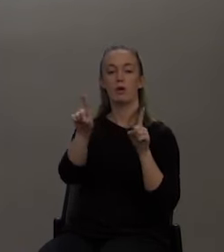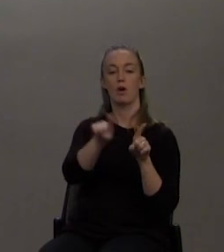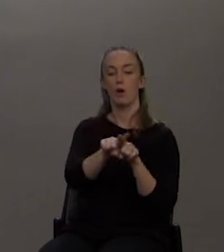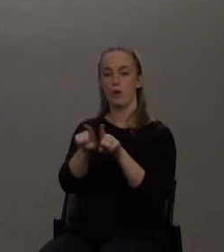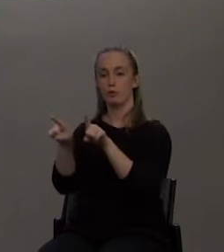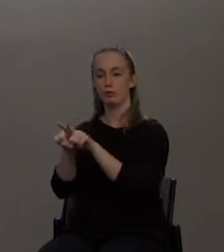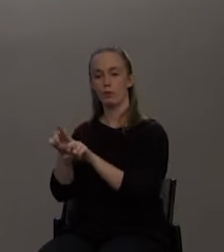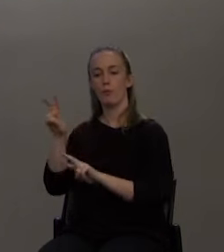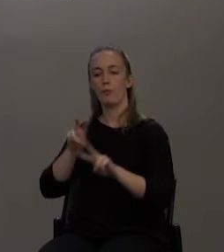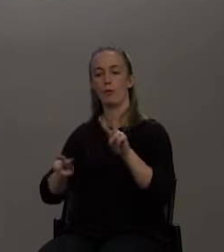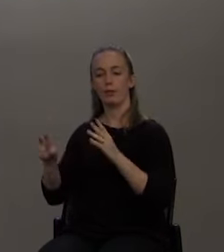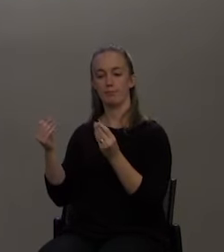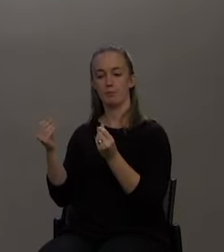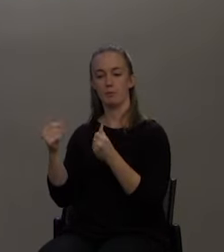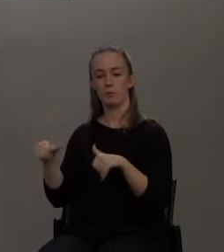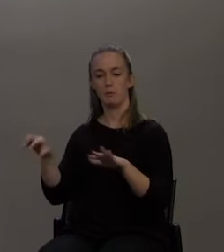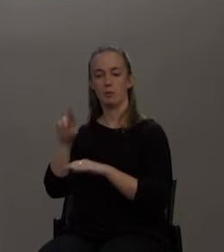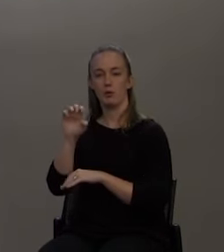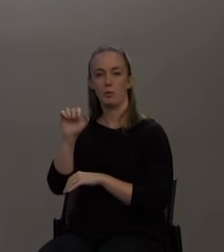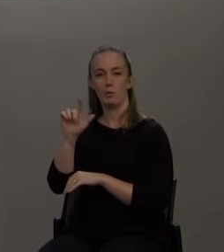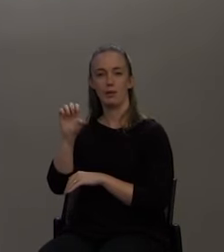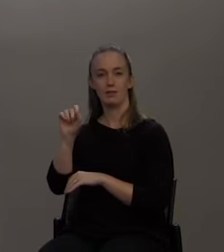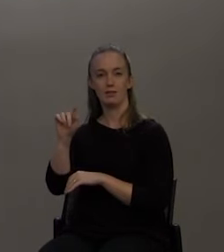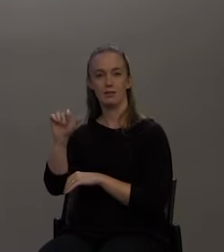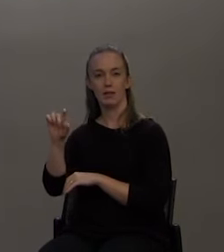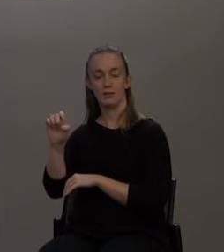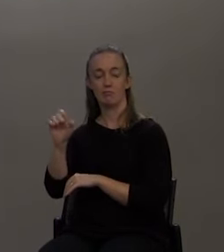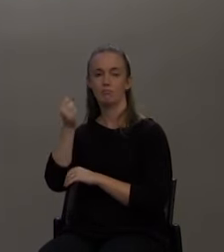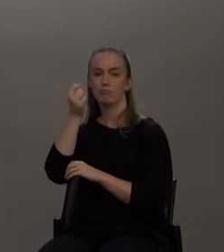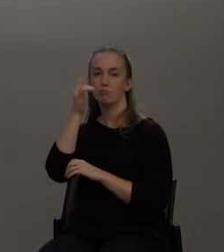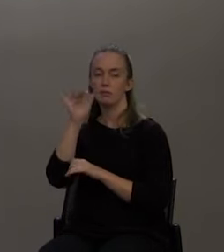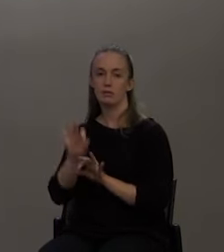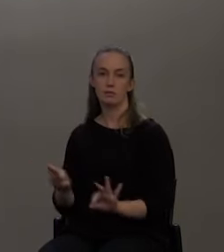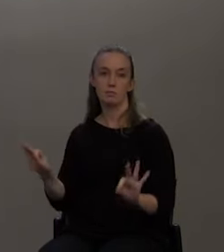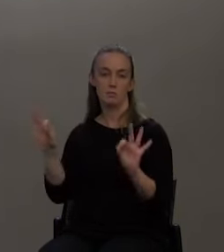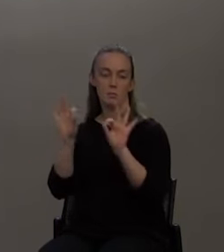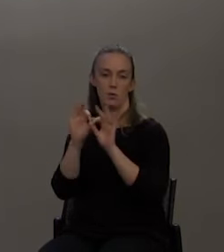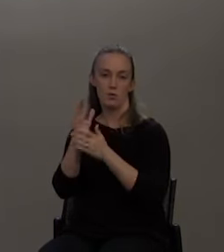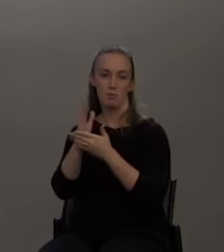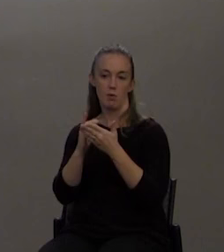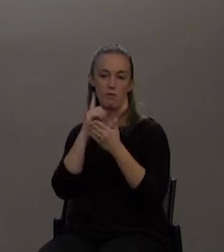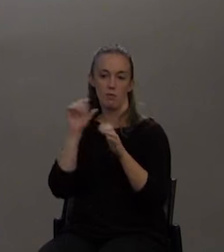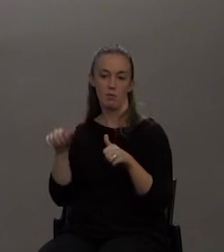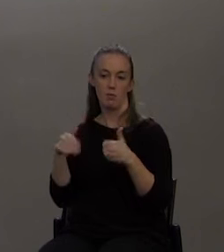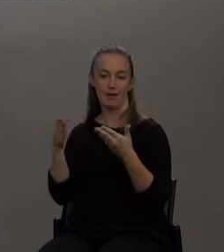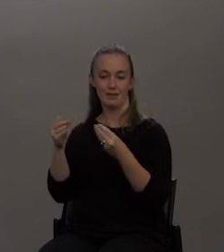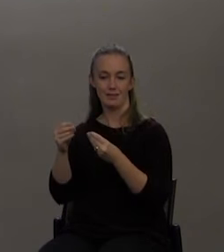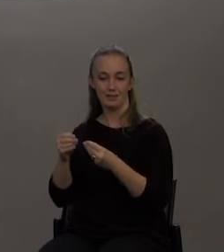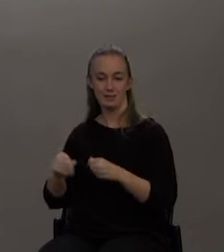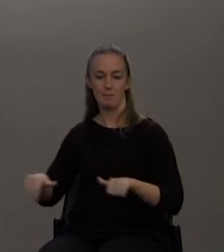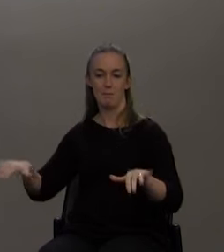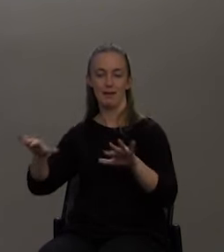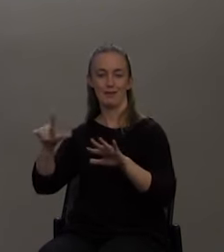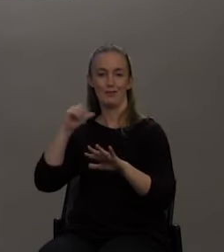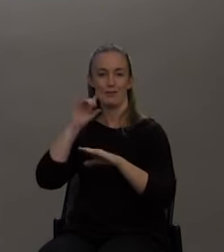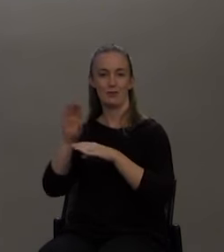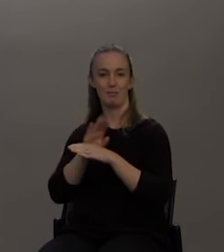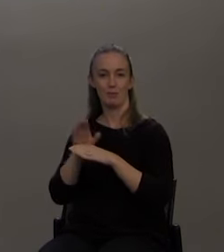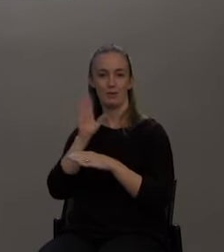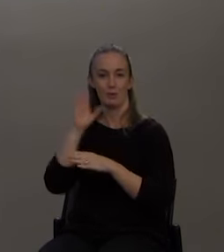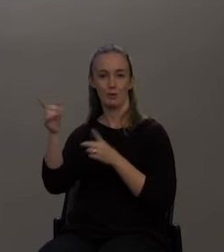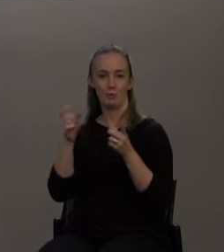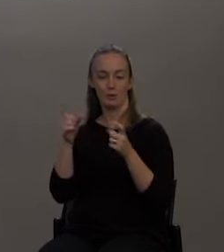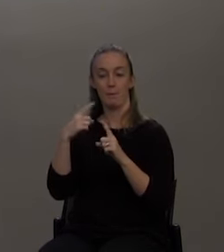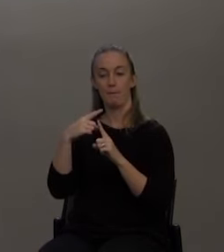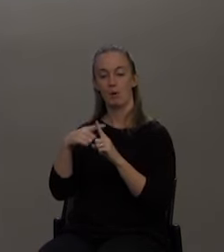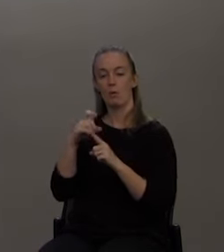at real estate because that is an essential piece in providing space for the businesses that recruit and the ones that you are that